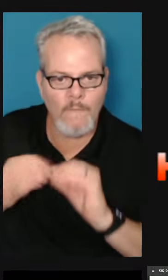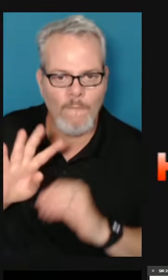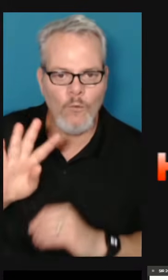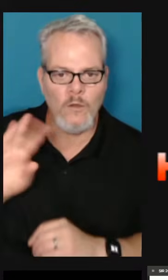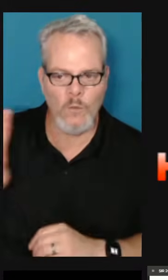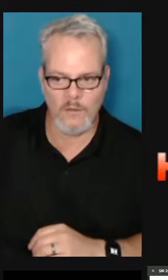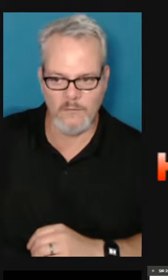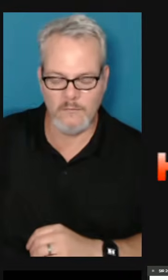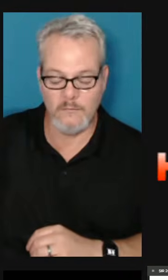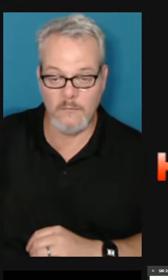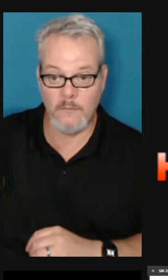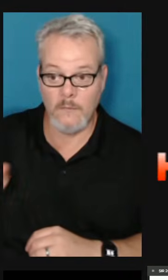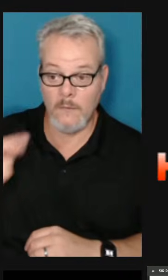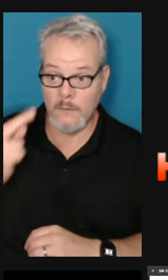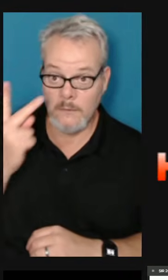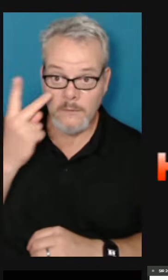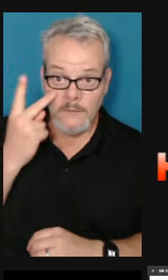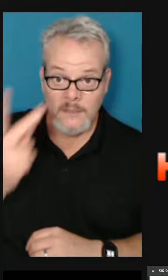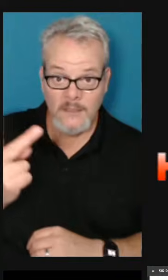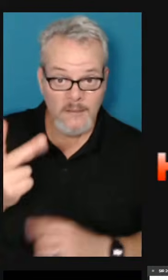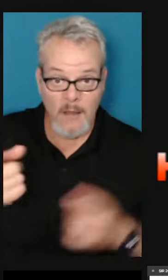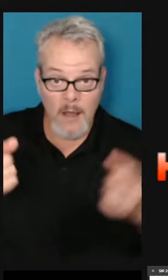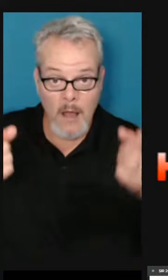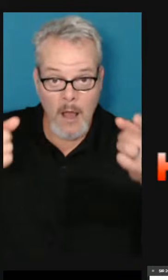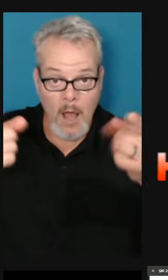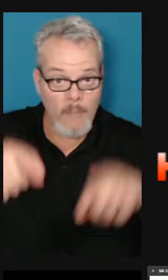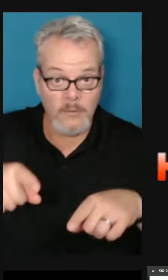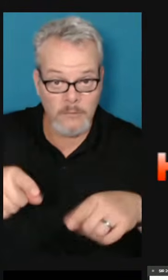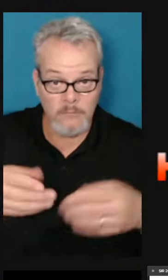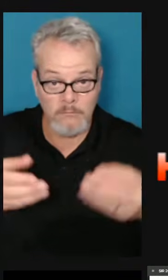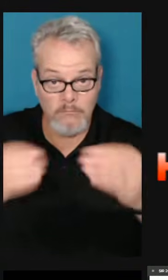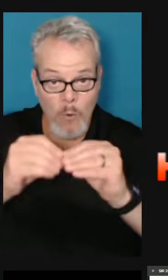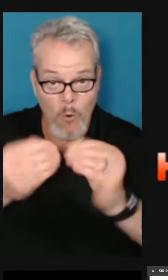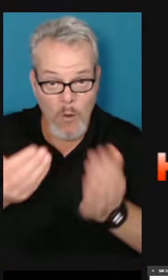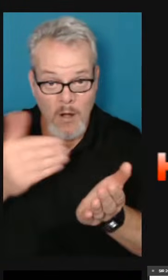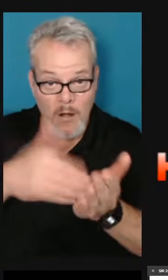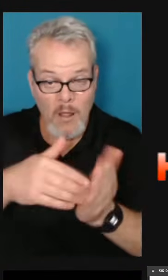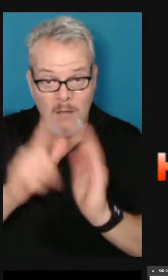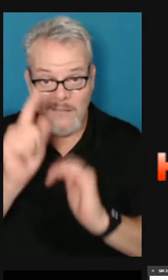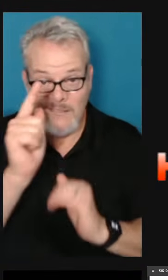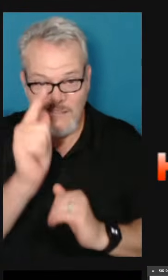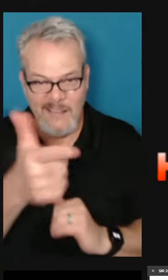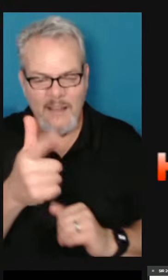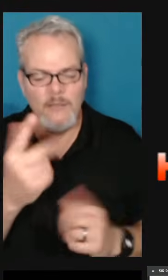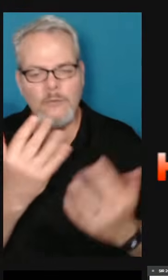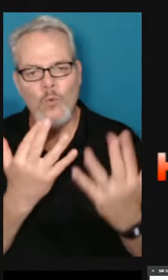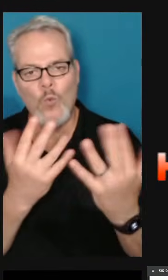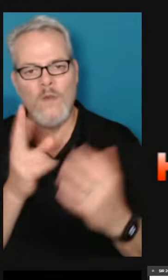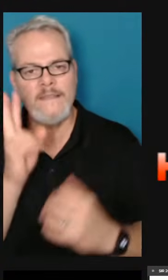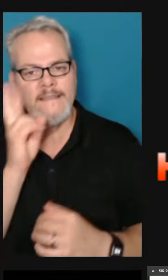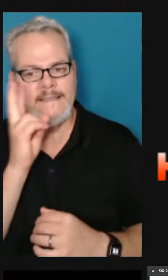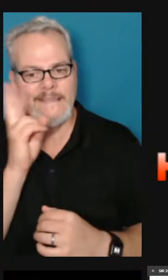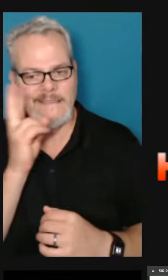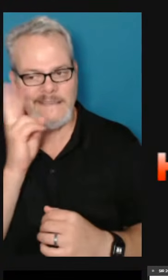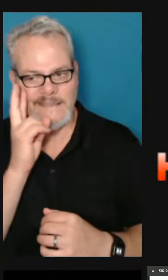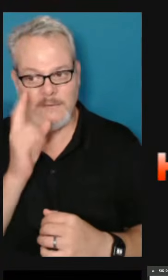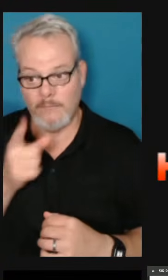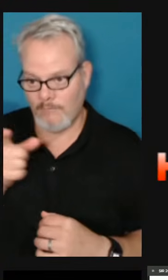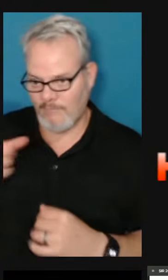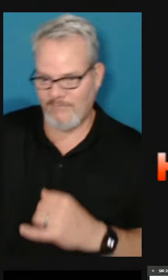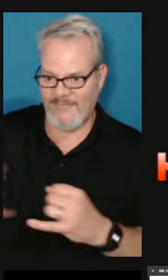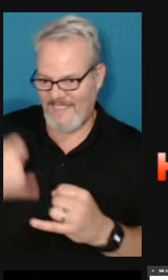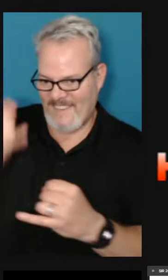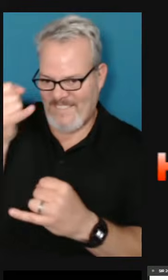to wait and see what other patterns emerge from this. But here, for example, is an image of the final jetting event of